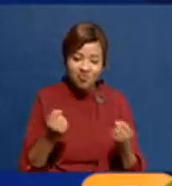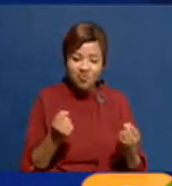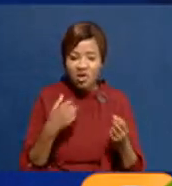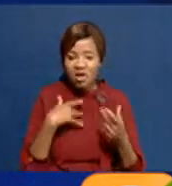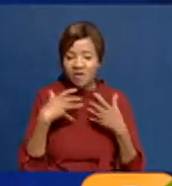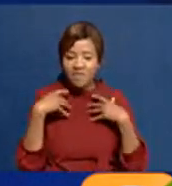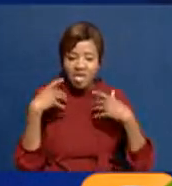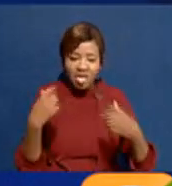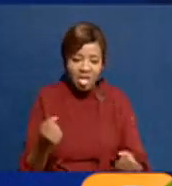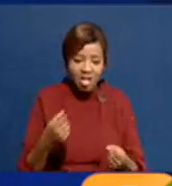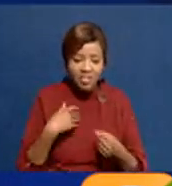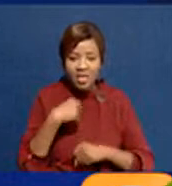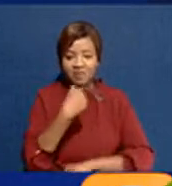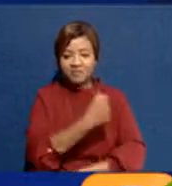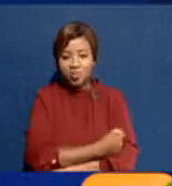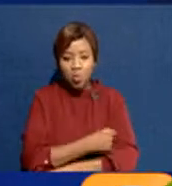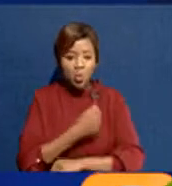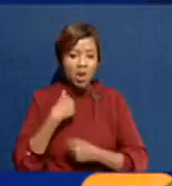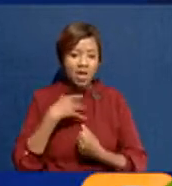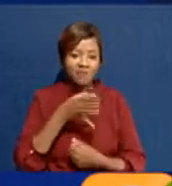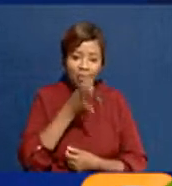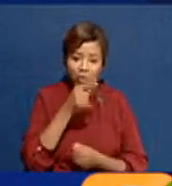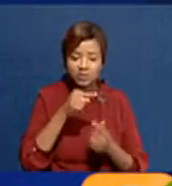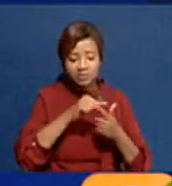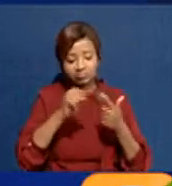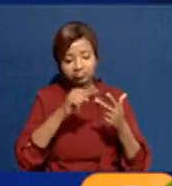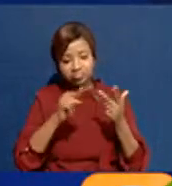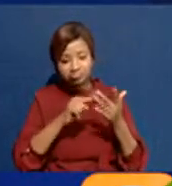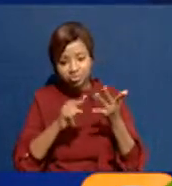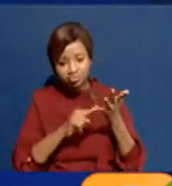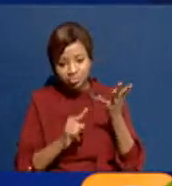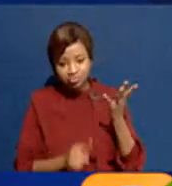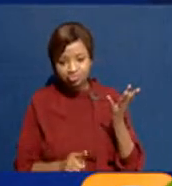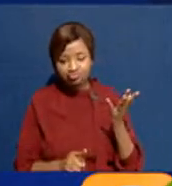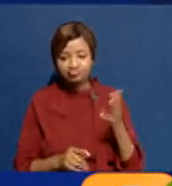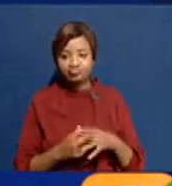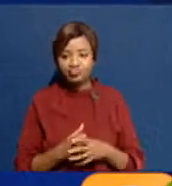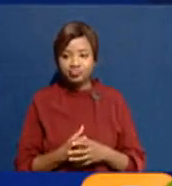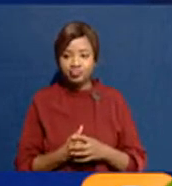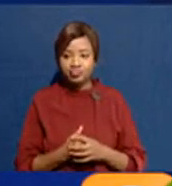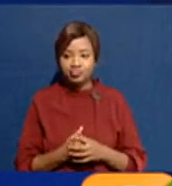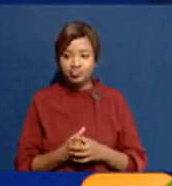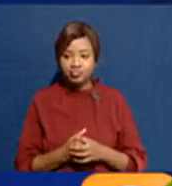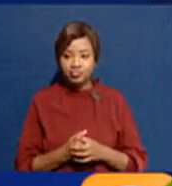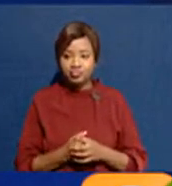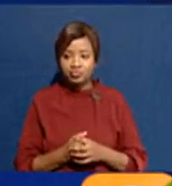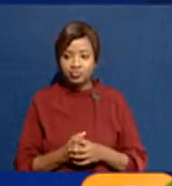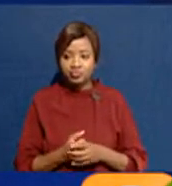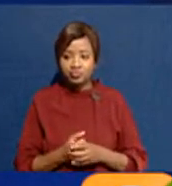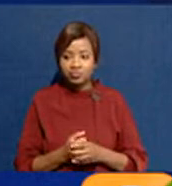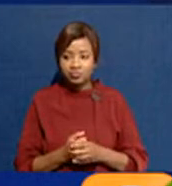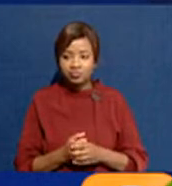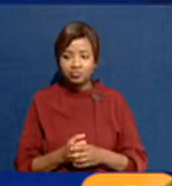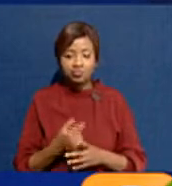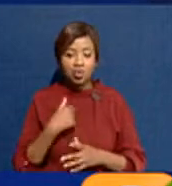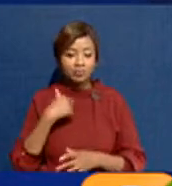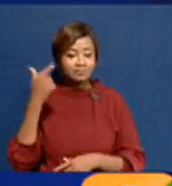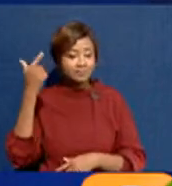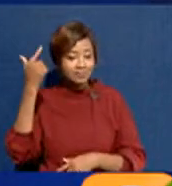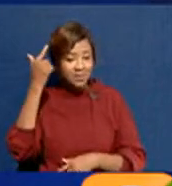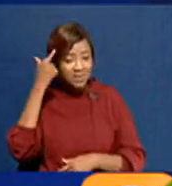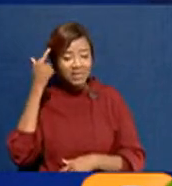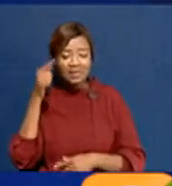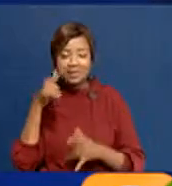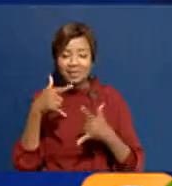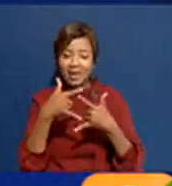have health, we have schools, we have water, and so on and so forth. So I think this is the ball which is right in the court